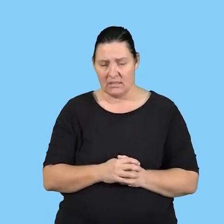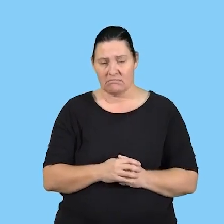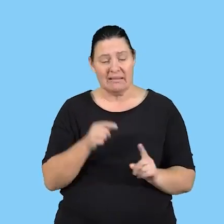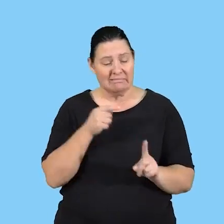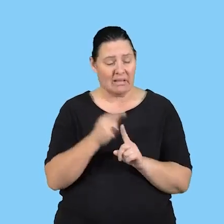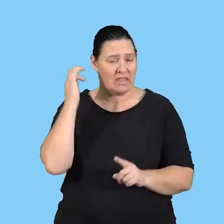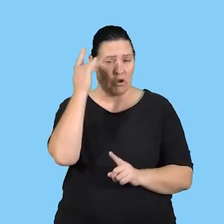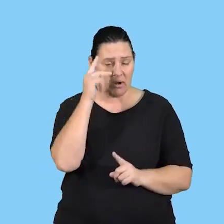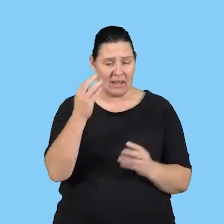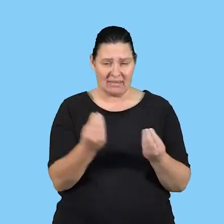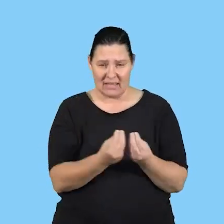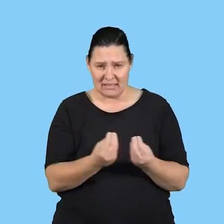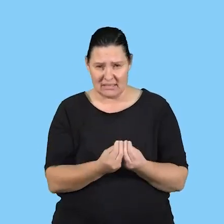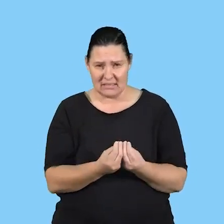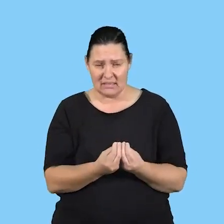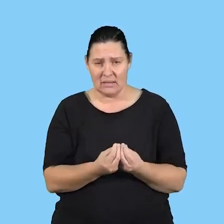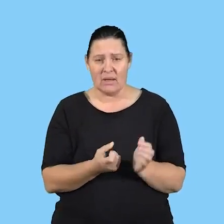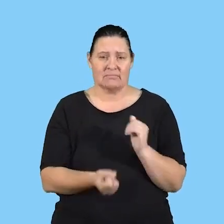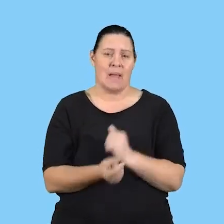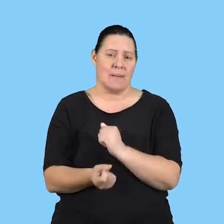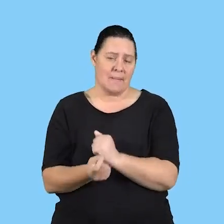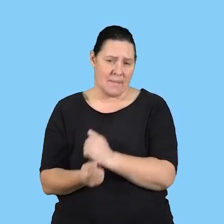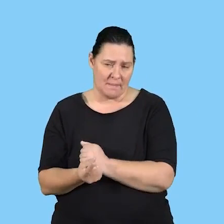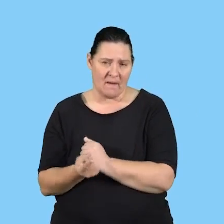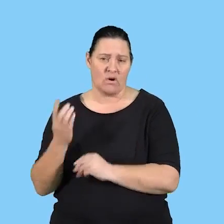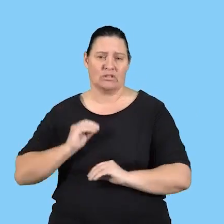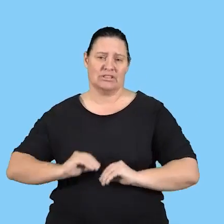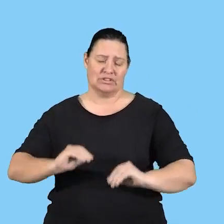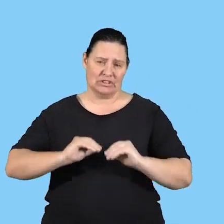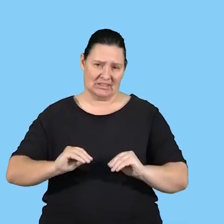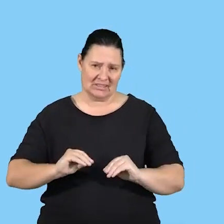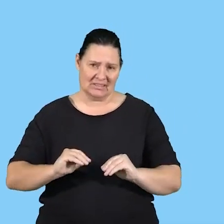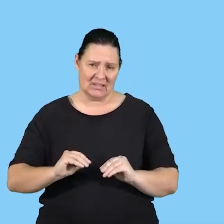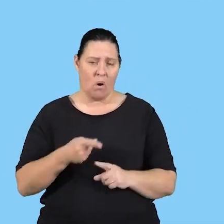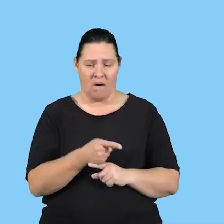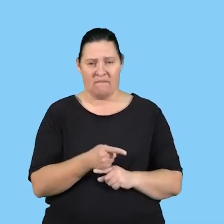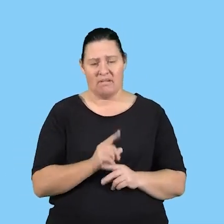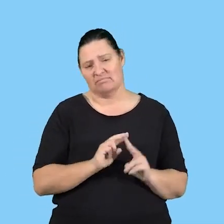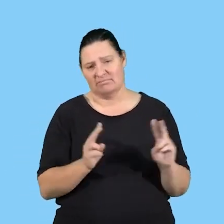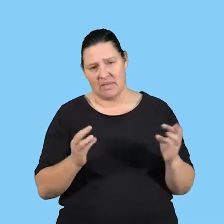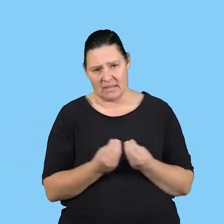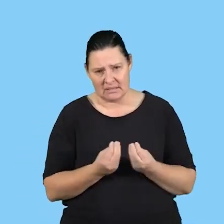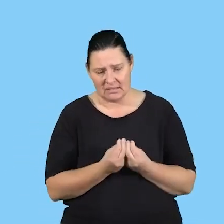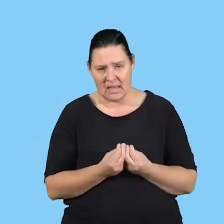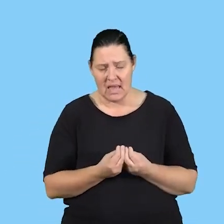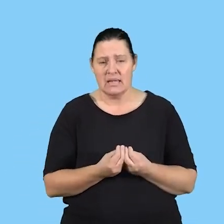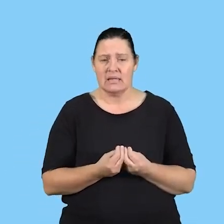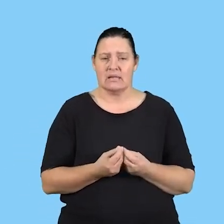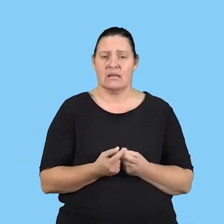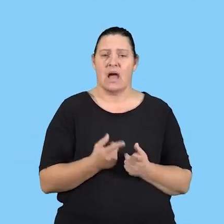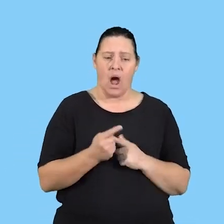is those theoretical aspects that have to come through in our teaching of these things, and